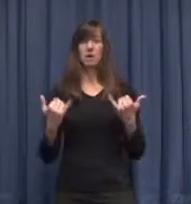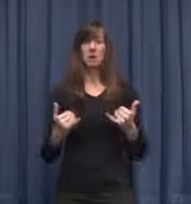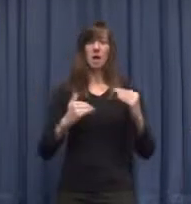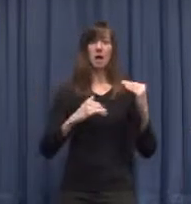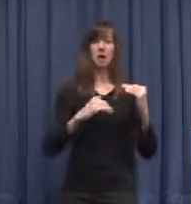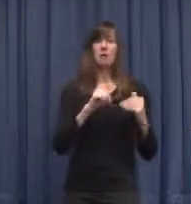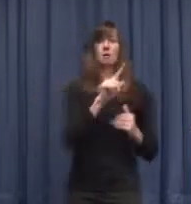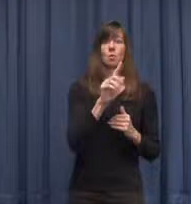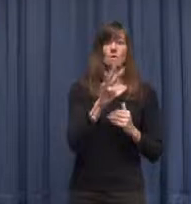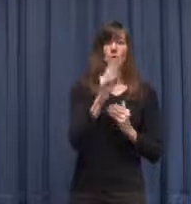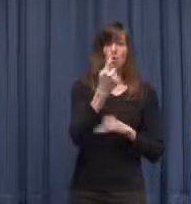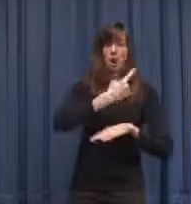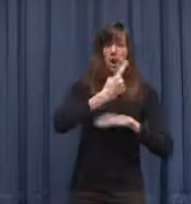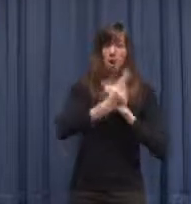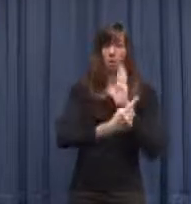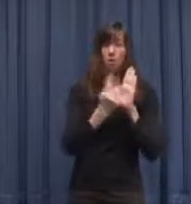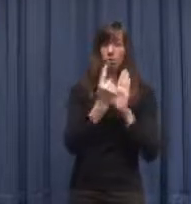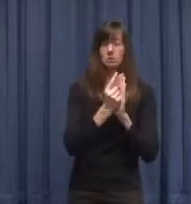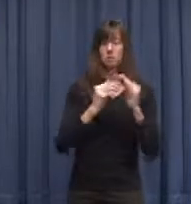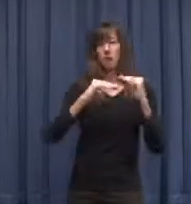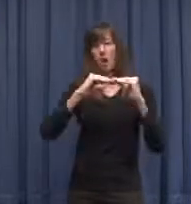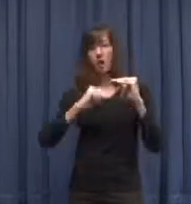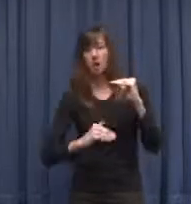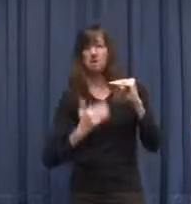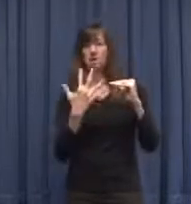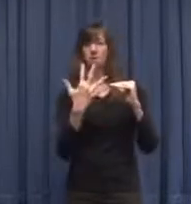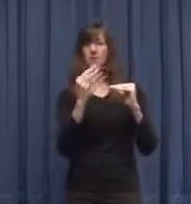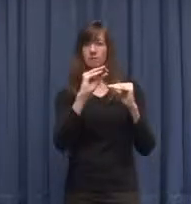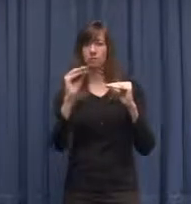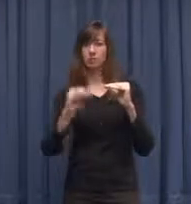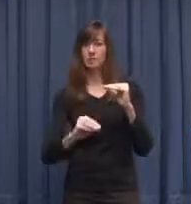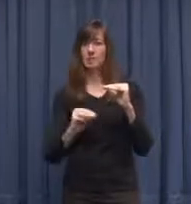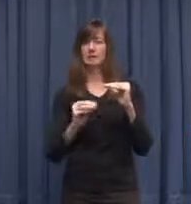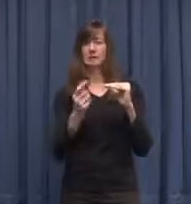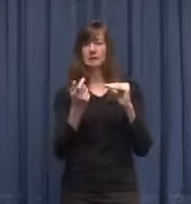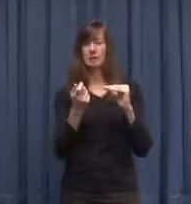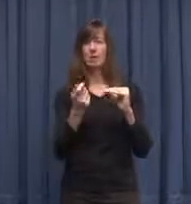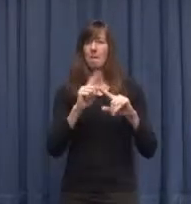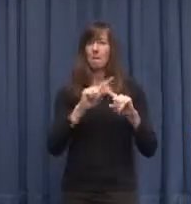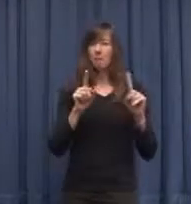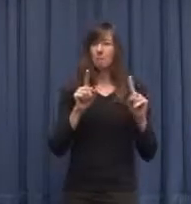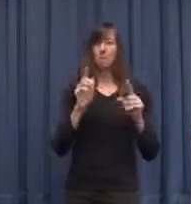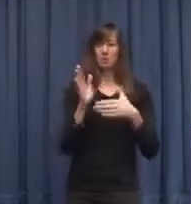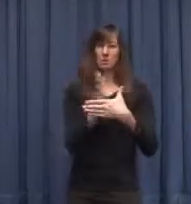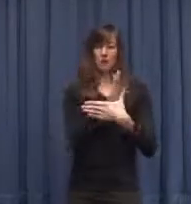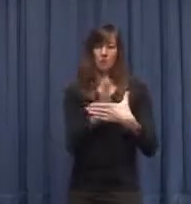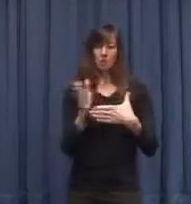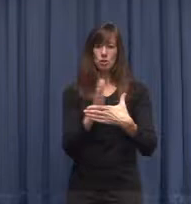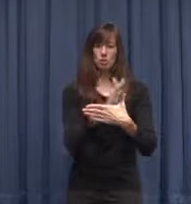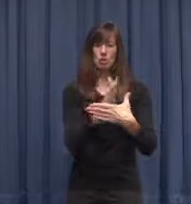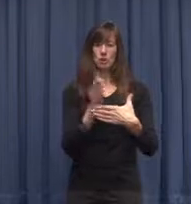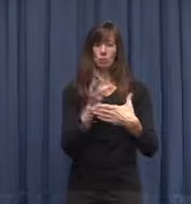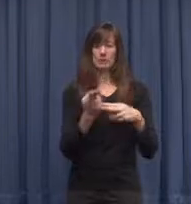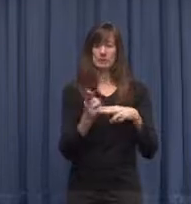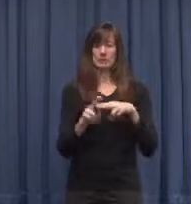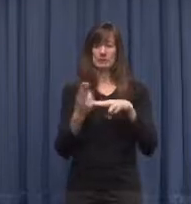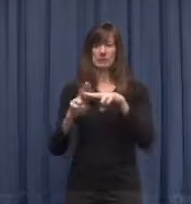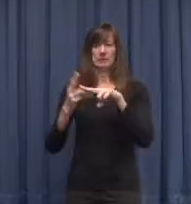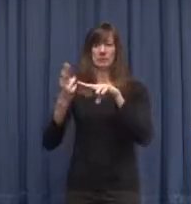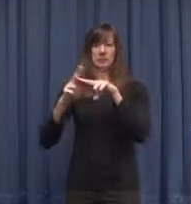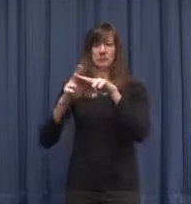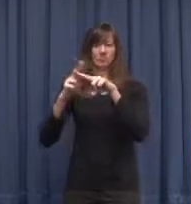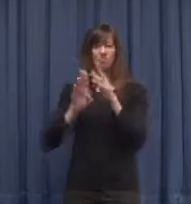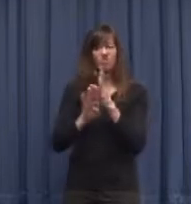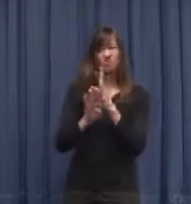under 5, and we're seeing that average, that rolling average, really start to tick up. This begins to put us in the